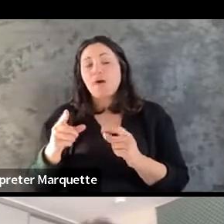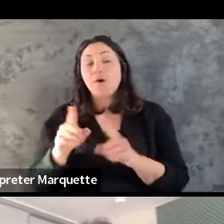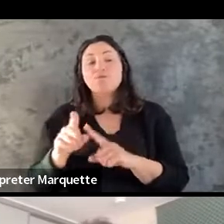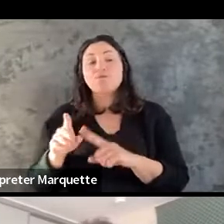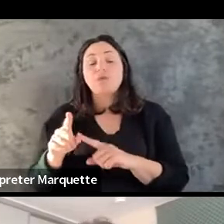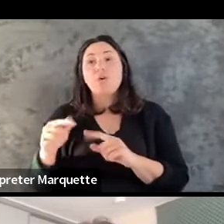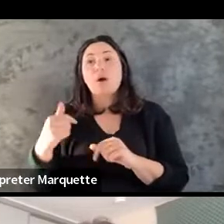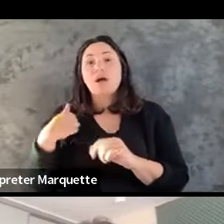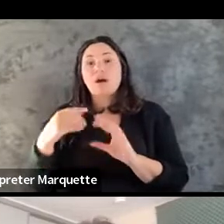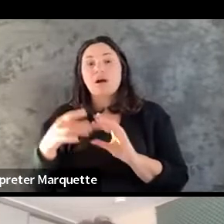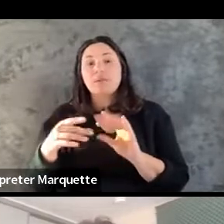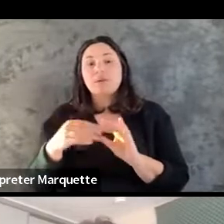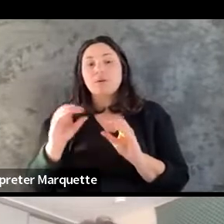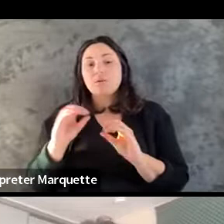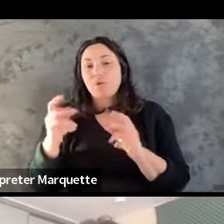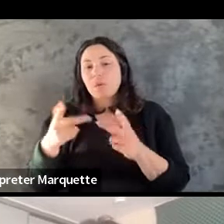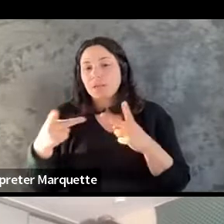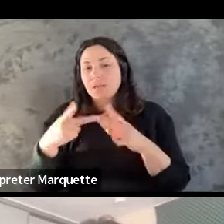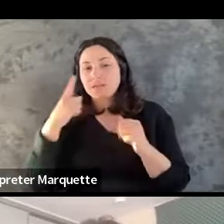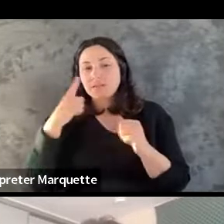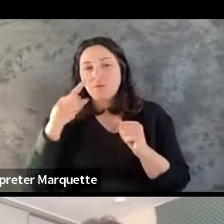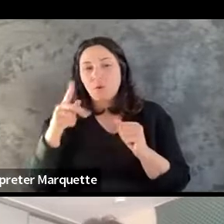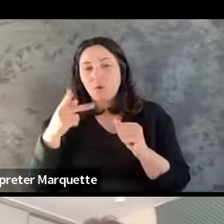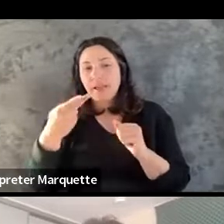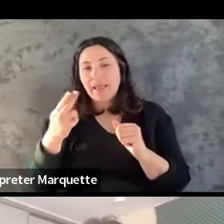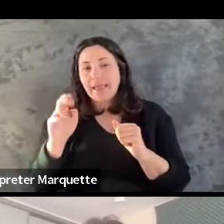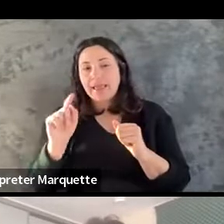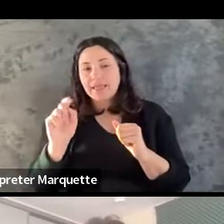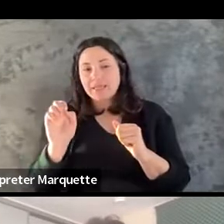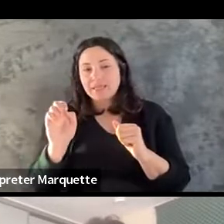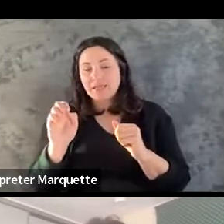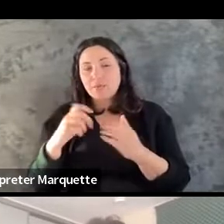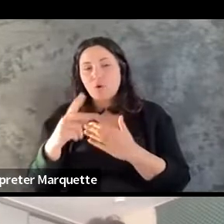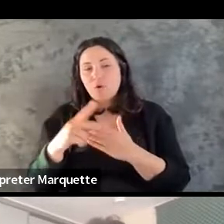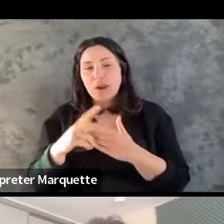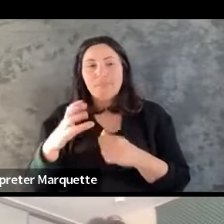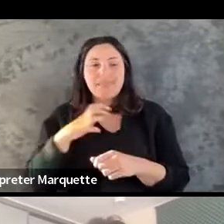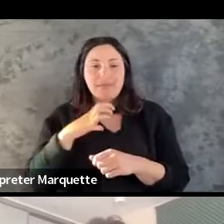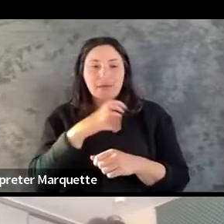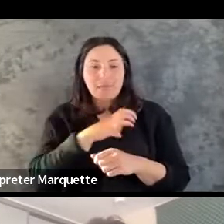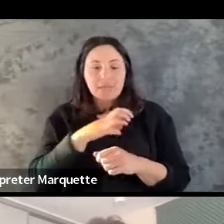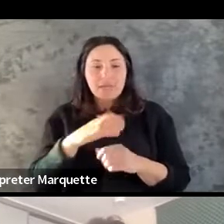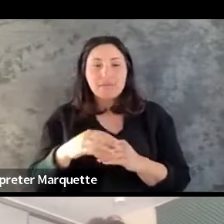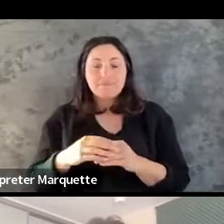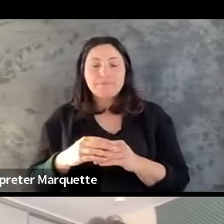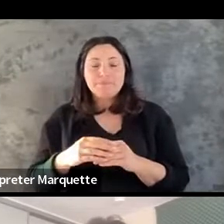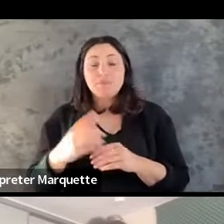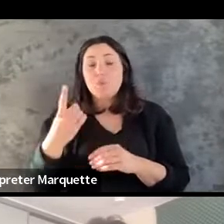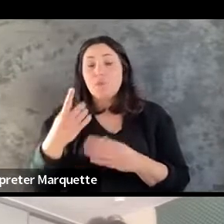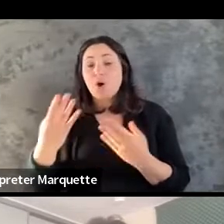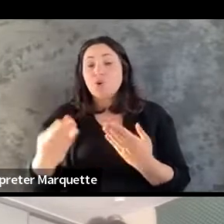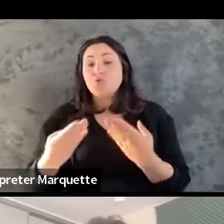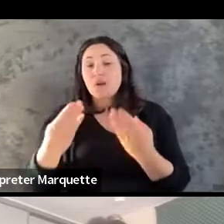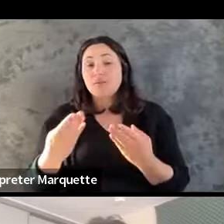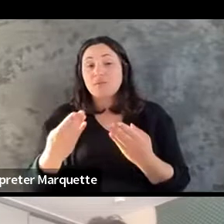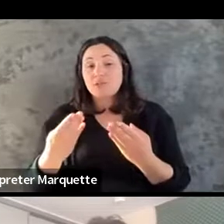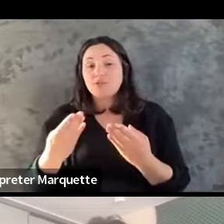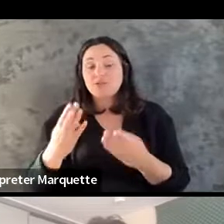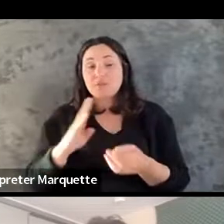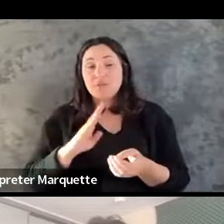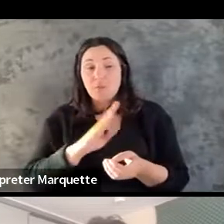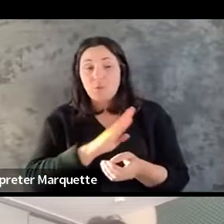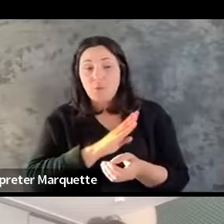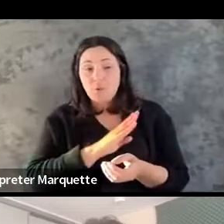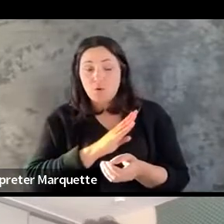comments about the No Place for Hate program in the committee. And one of the recommendations of the board was